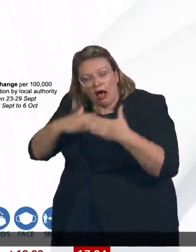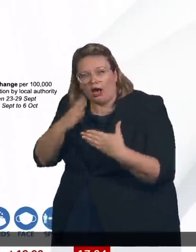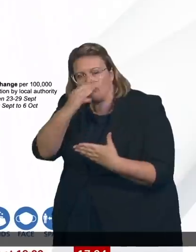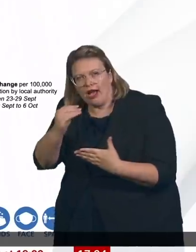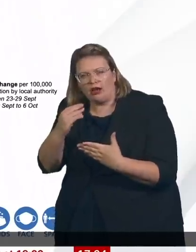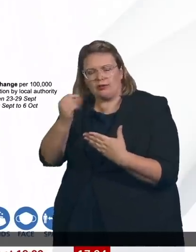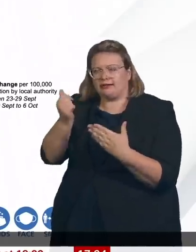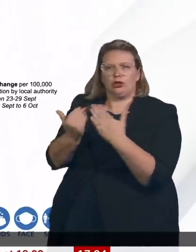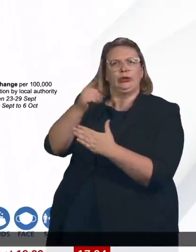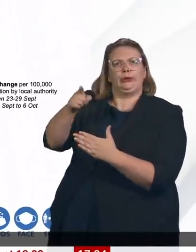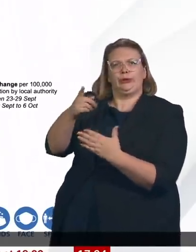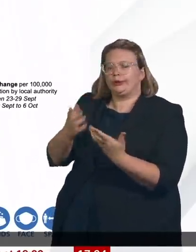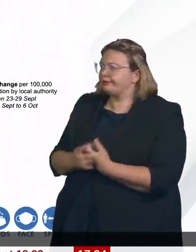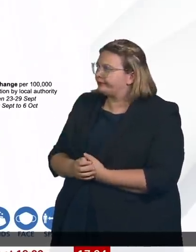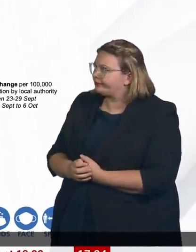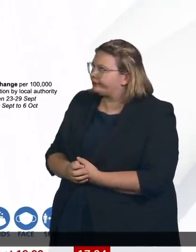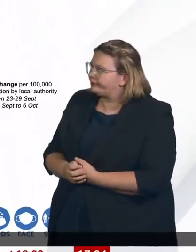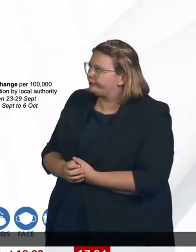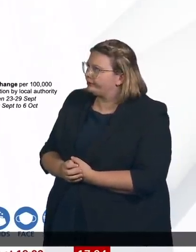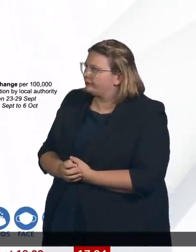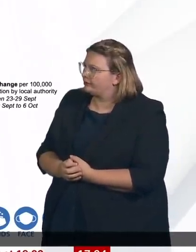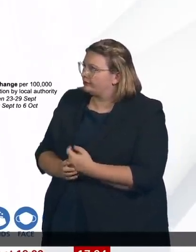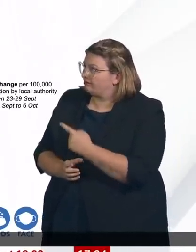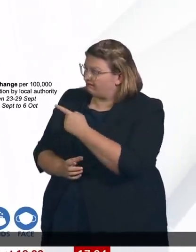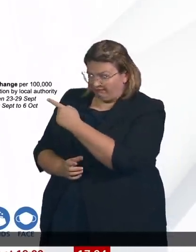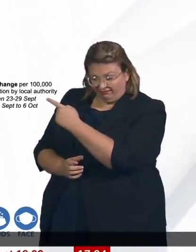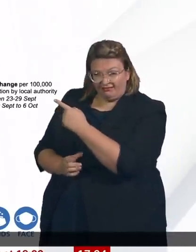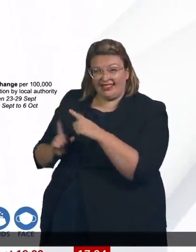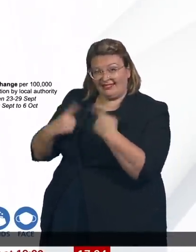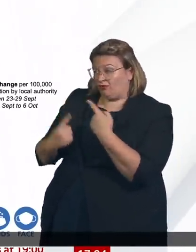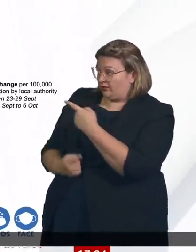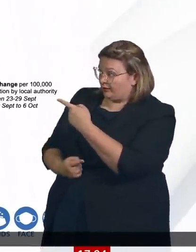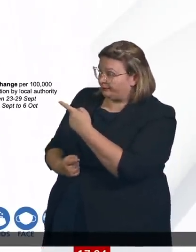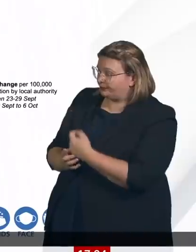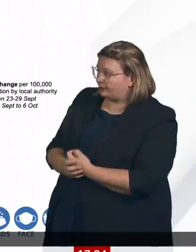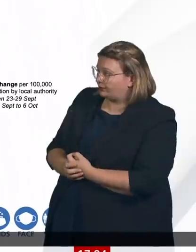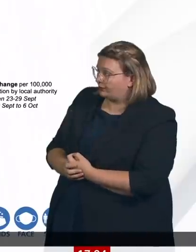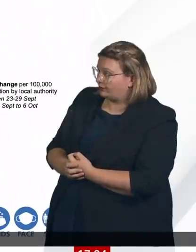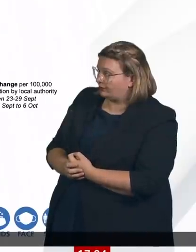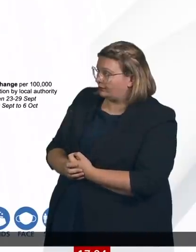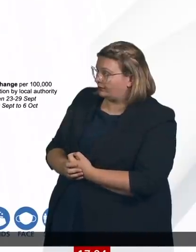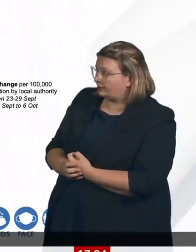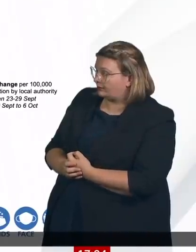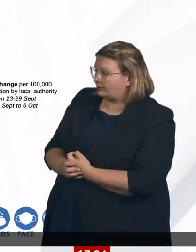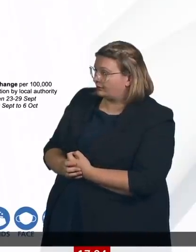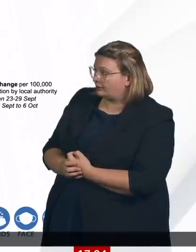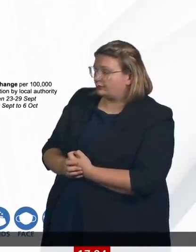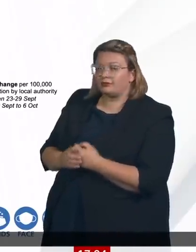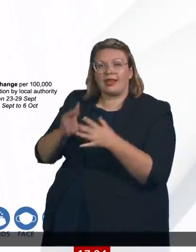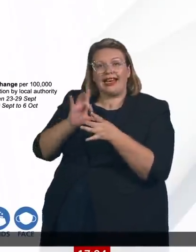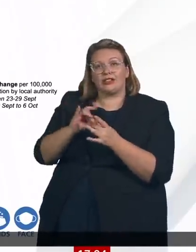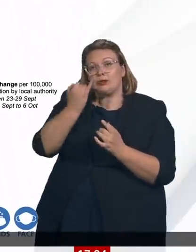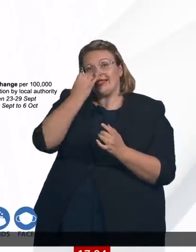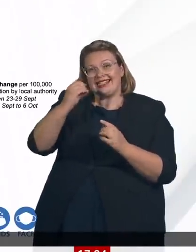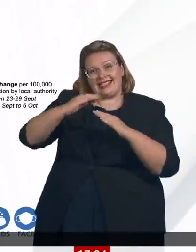please. And there's a similar picture for those aged 60 and above. Again, these are the old